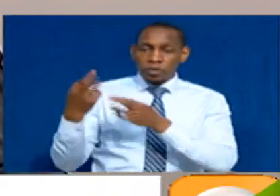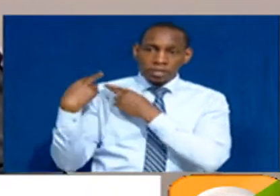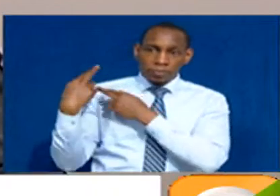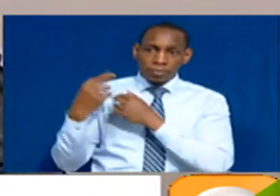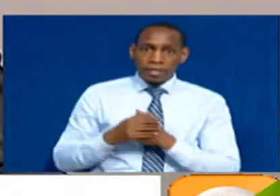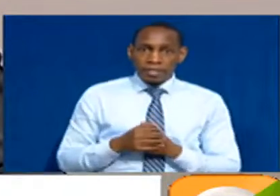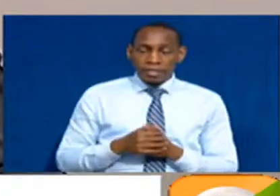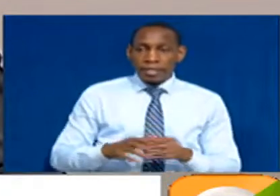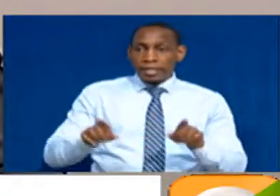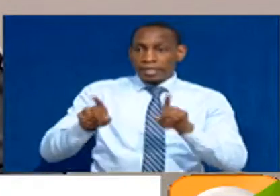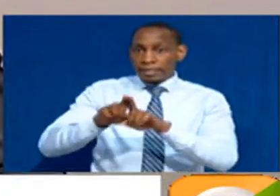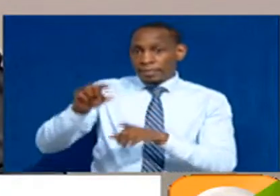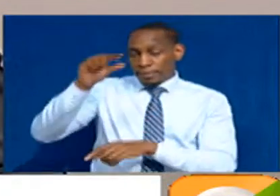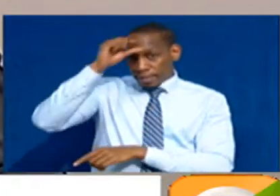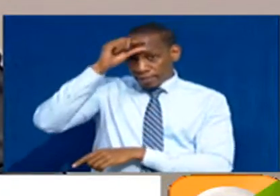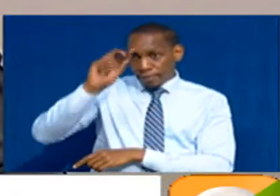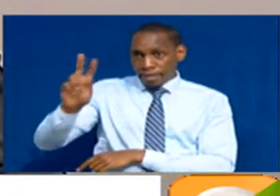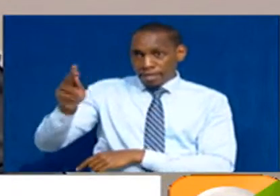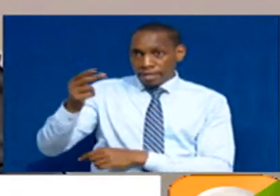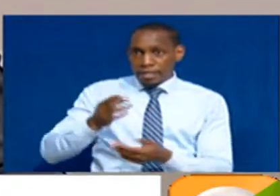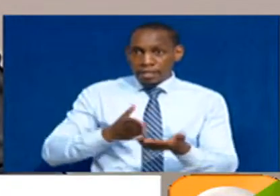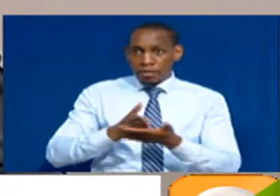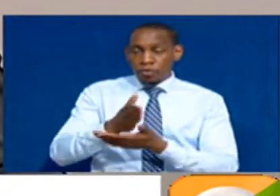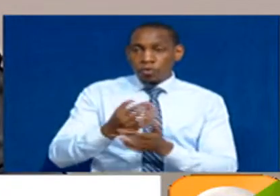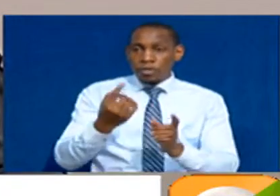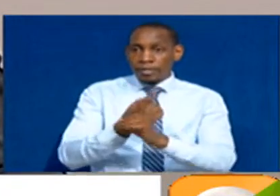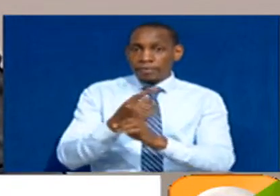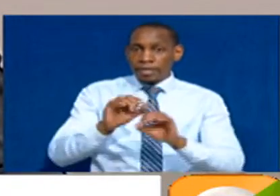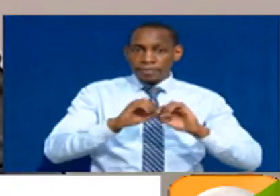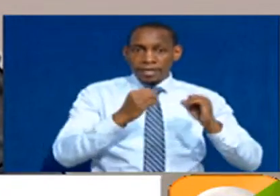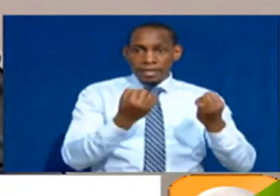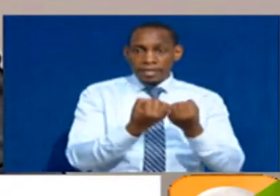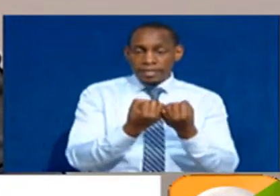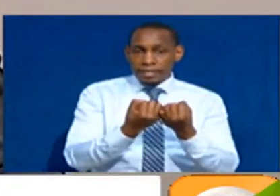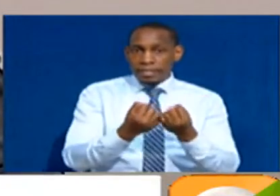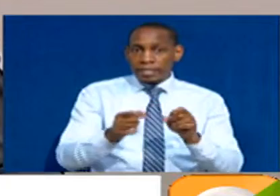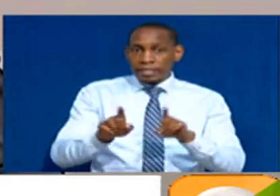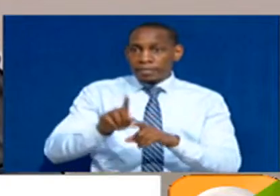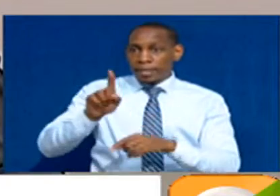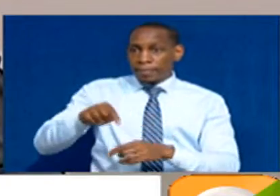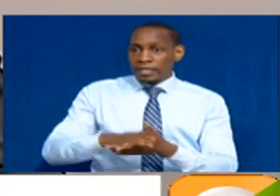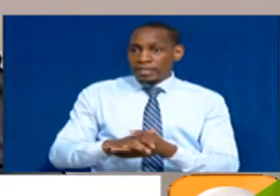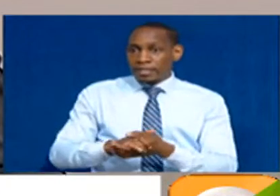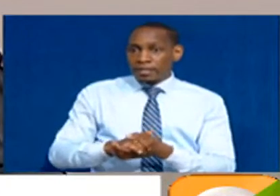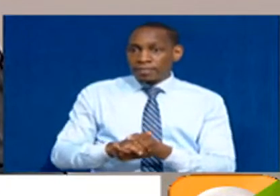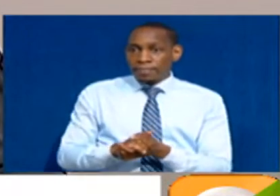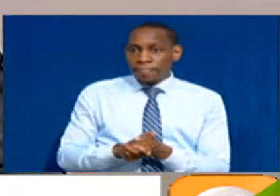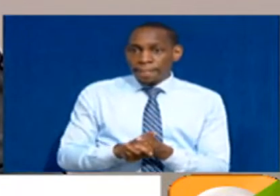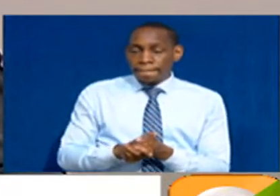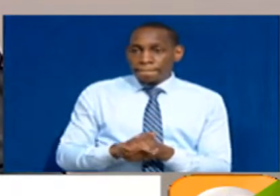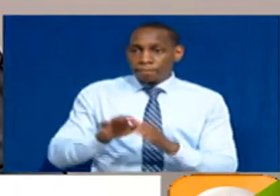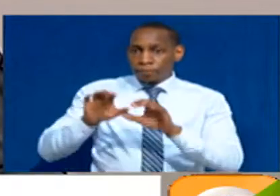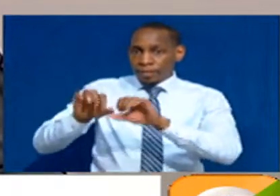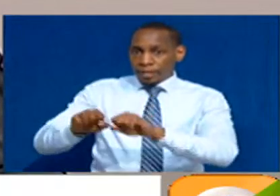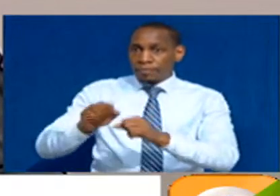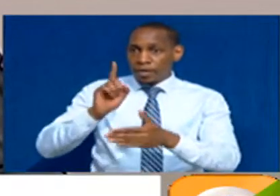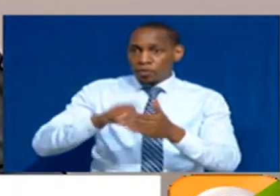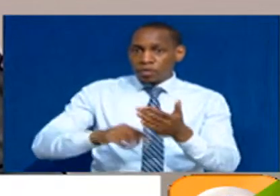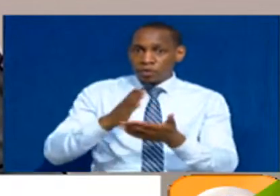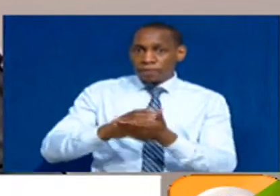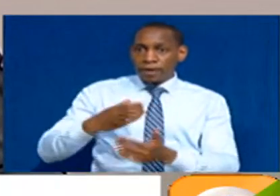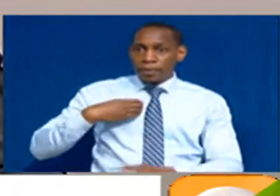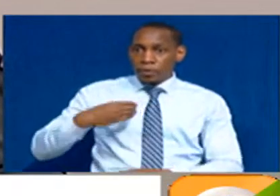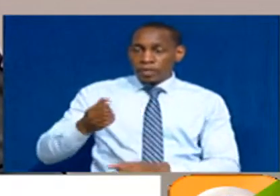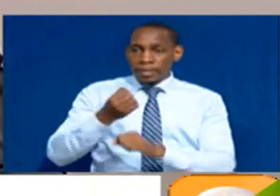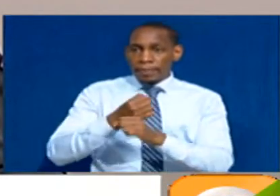function. It is the government of Kenya, through its several agencies, that is supposed now to take over the role of ensuring that if wealth